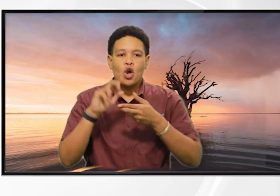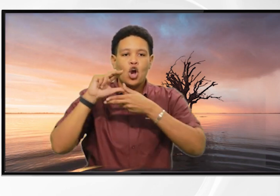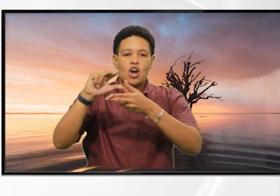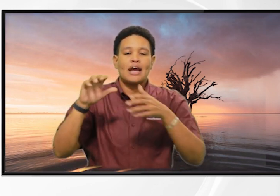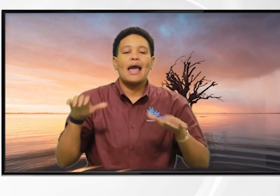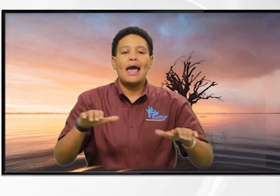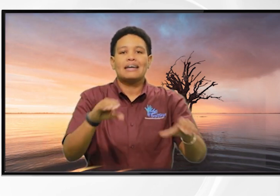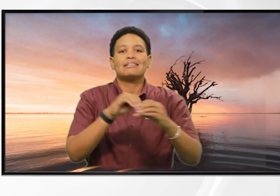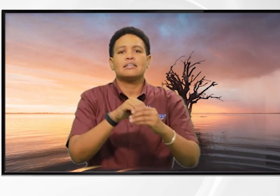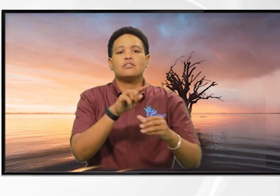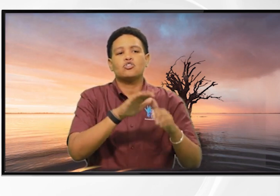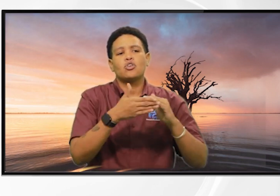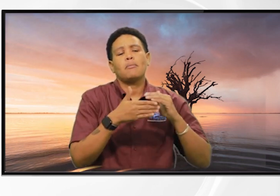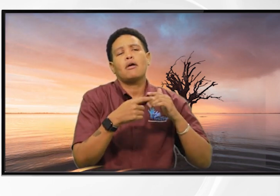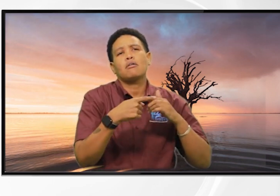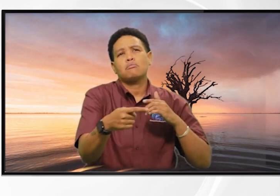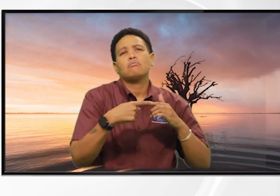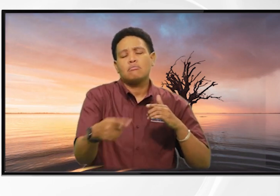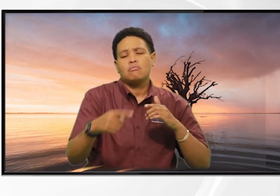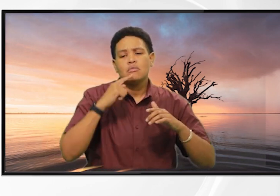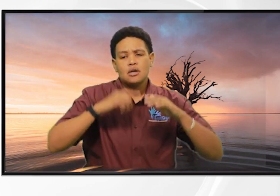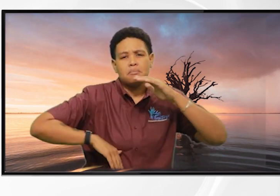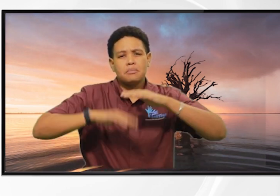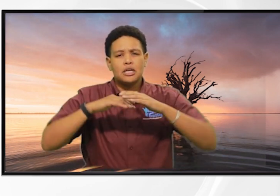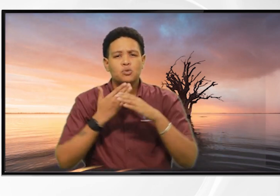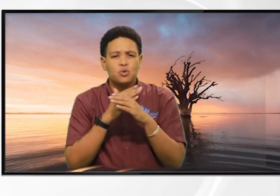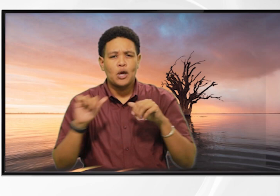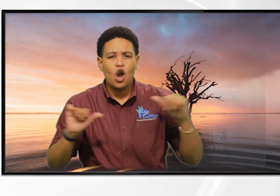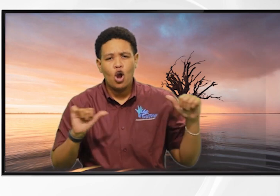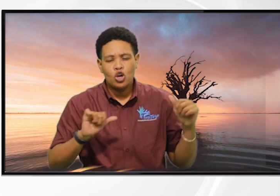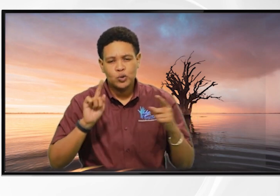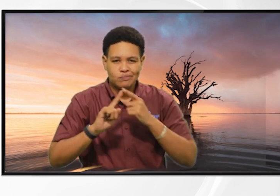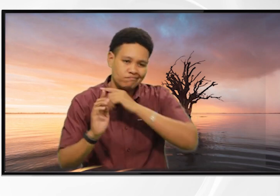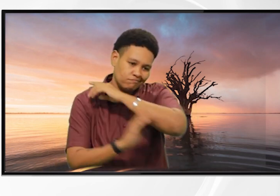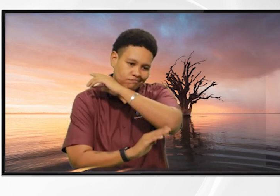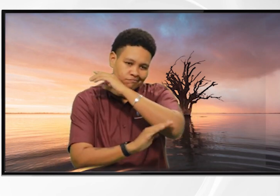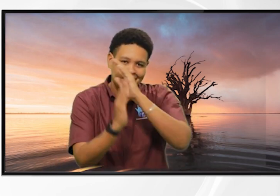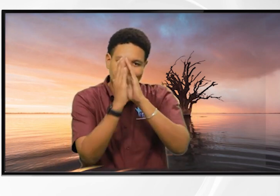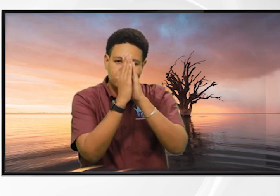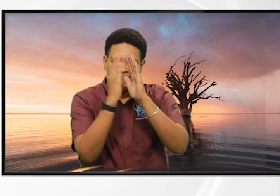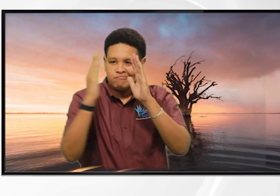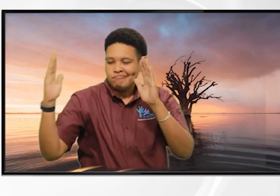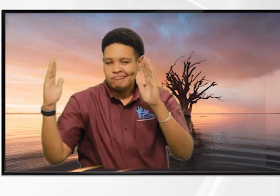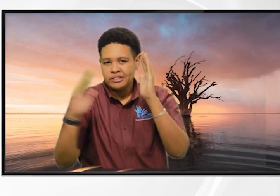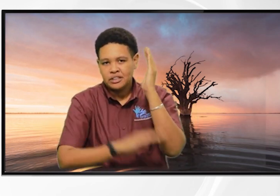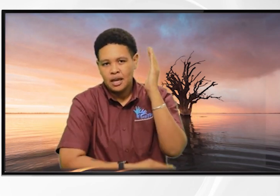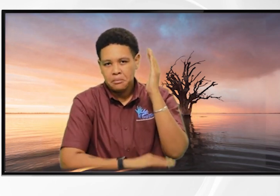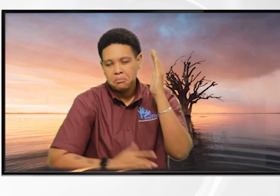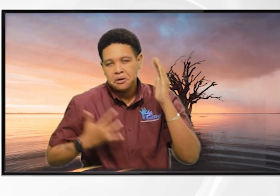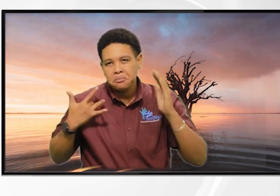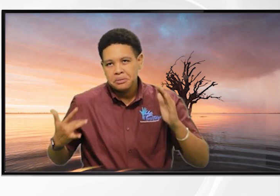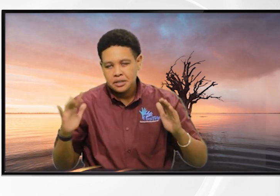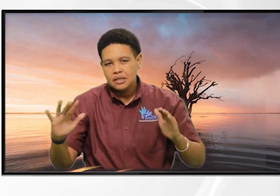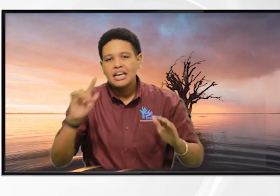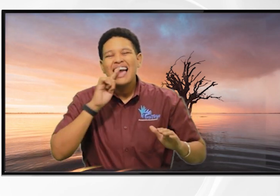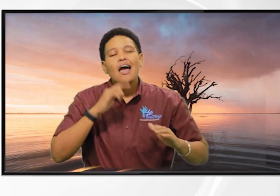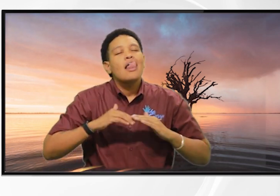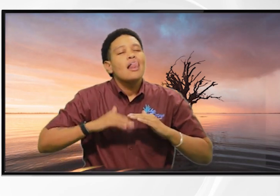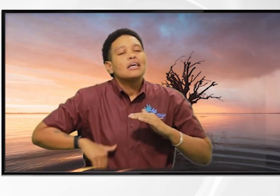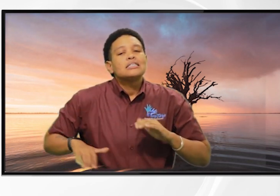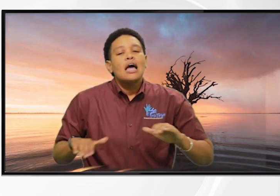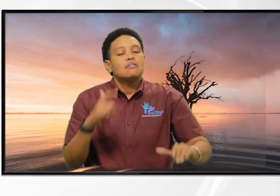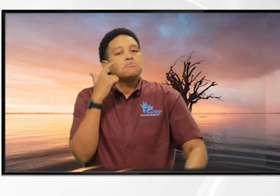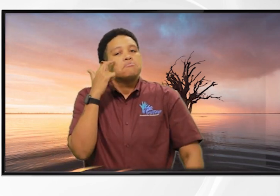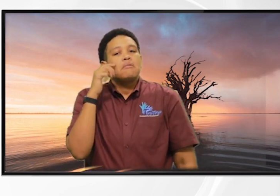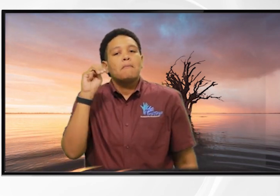proximity of Jamaica peaks between August and September, and there is least activity in May and